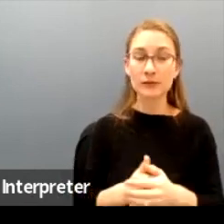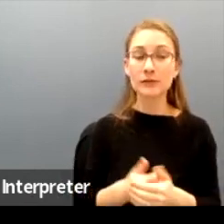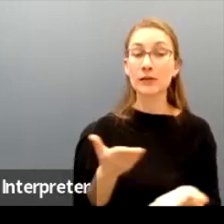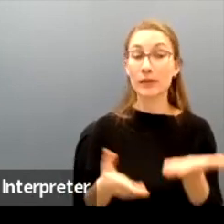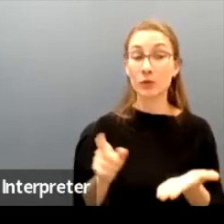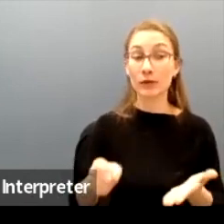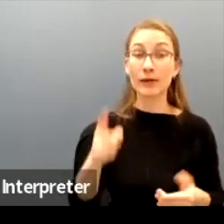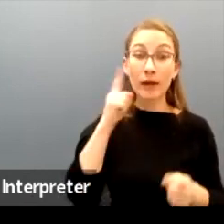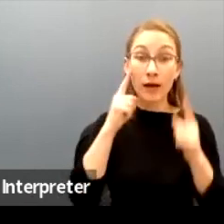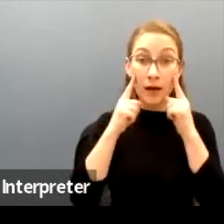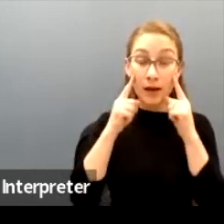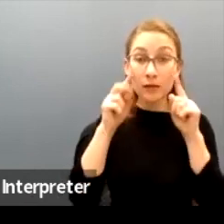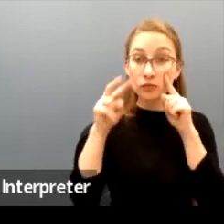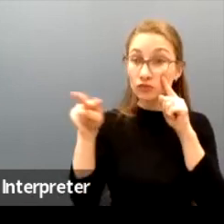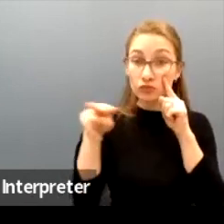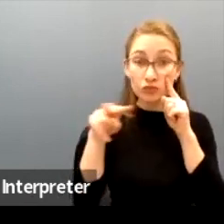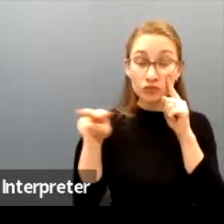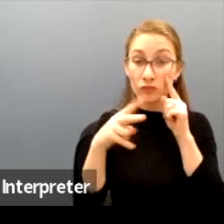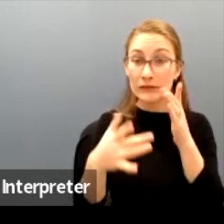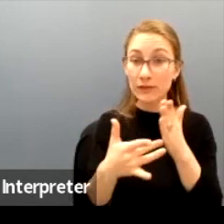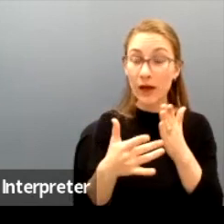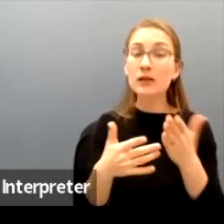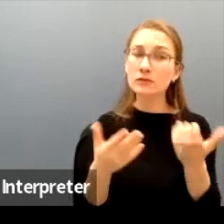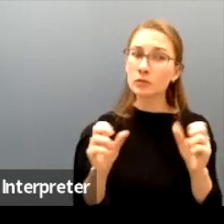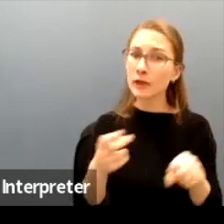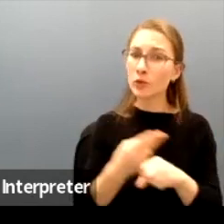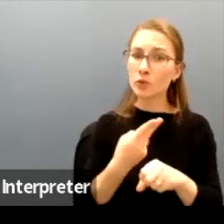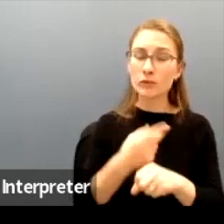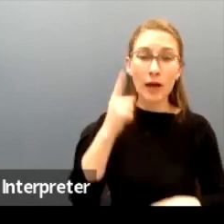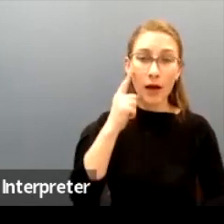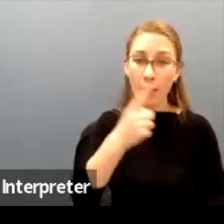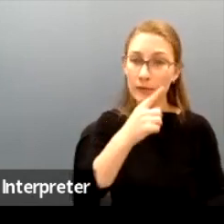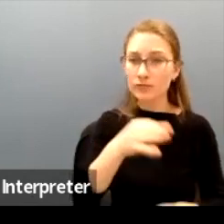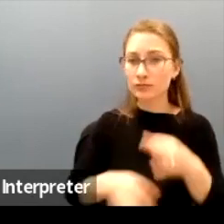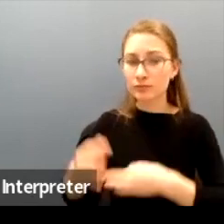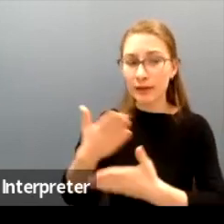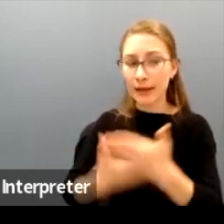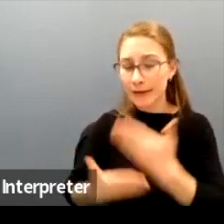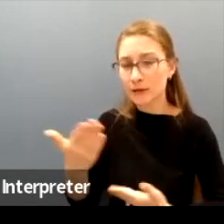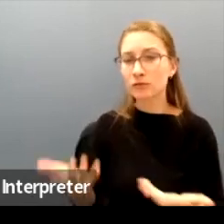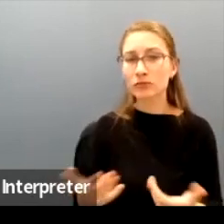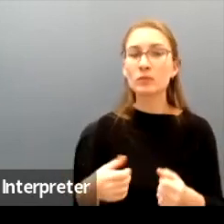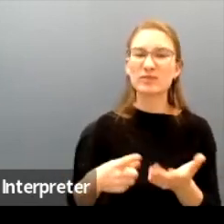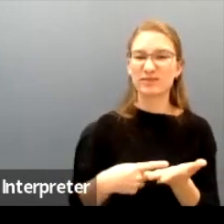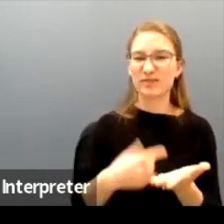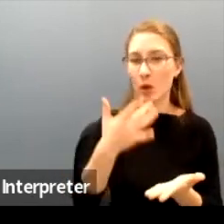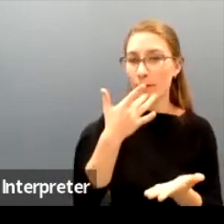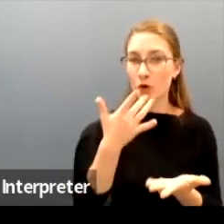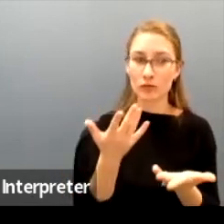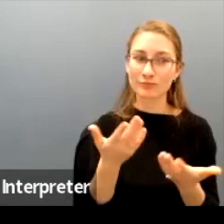they need to use their eyes to communicate versus their hands. So typically I try to show small videos, but again, like I said, I wanted to